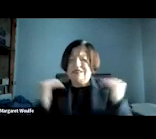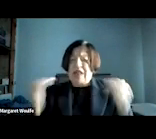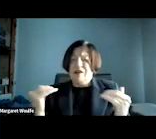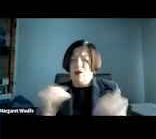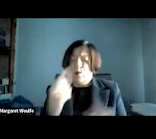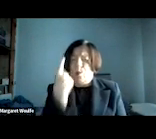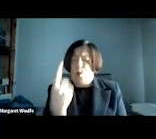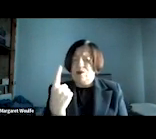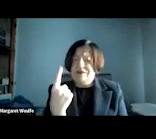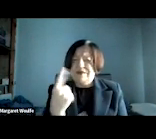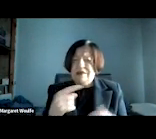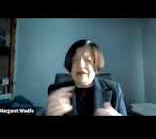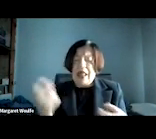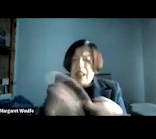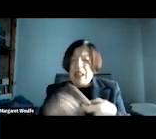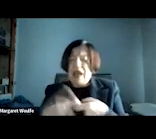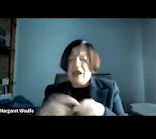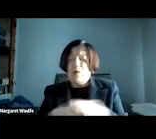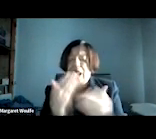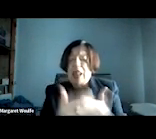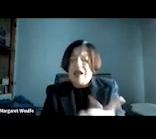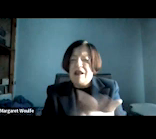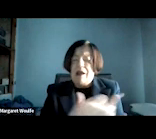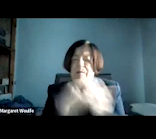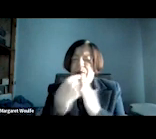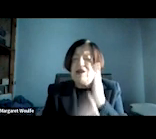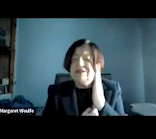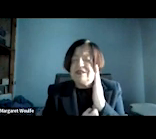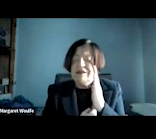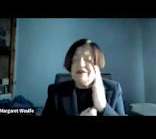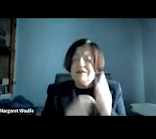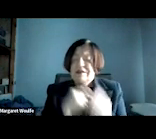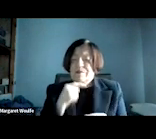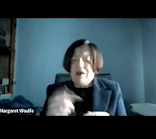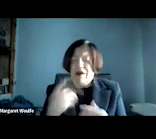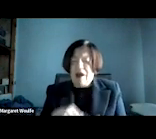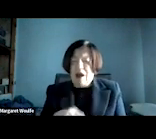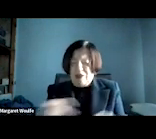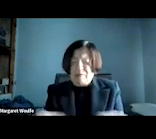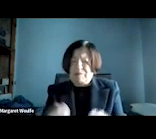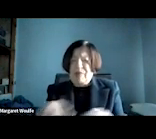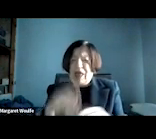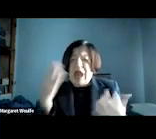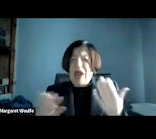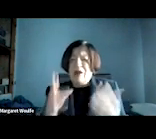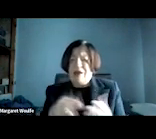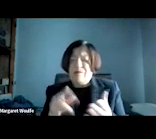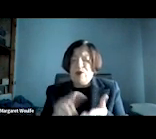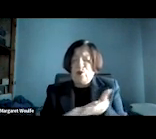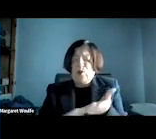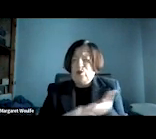one, link with legislation and policy, but also then on the ground, how can this actually be